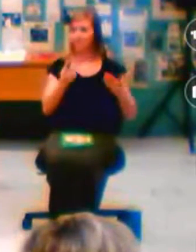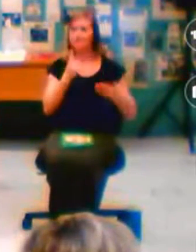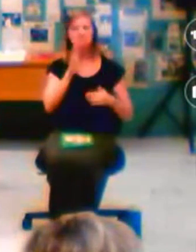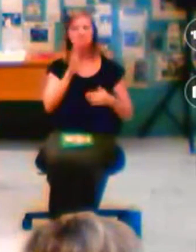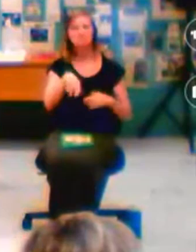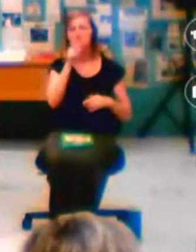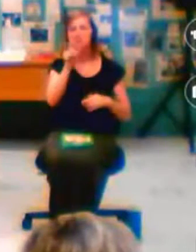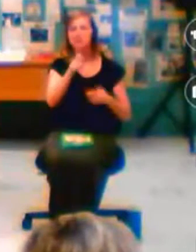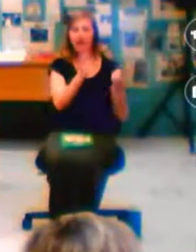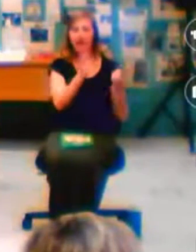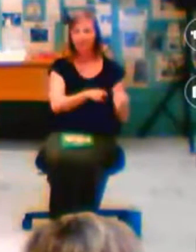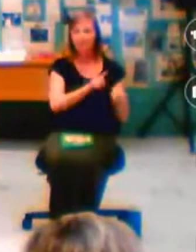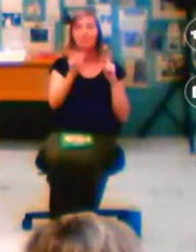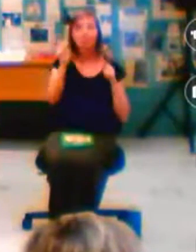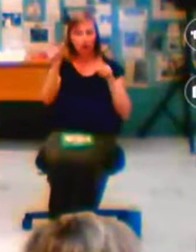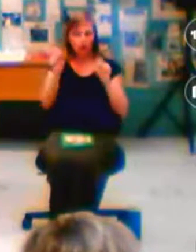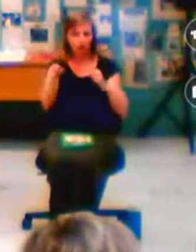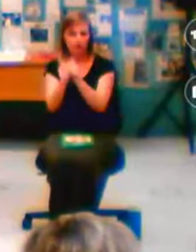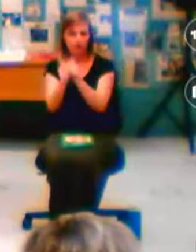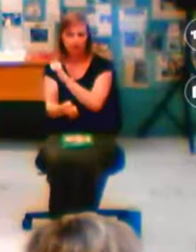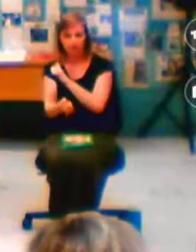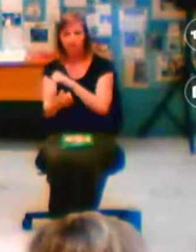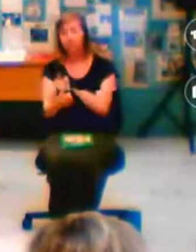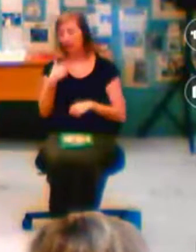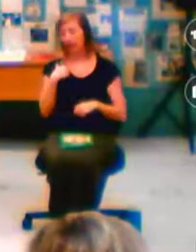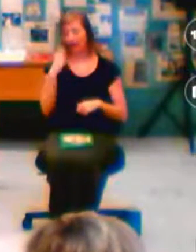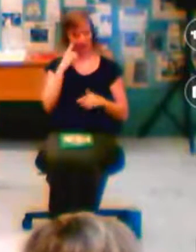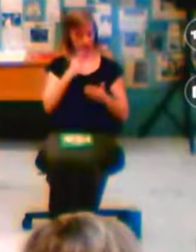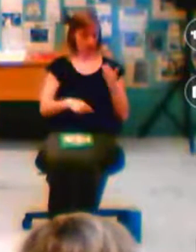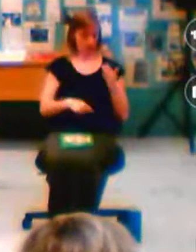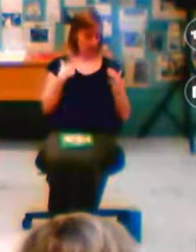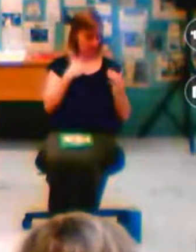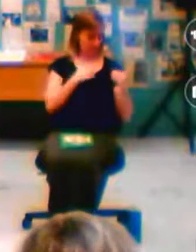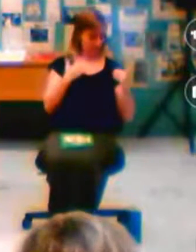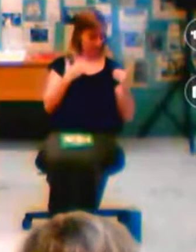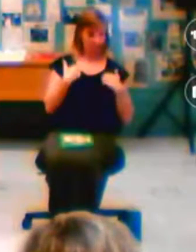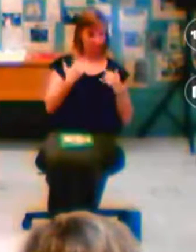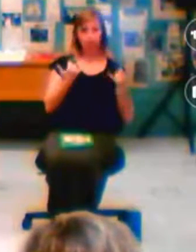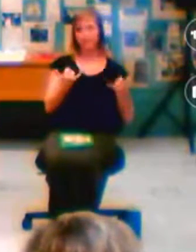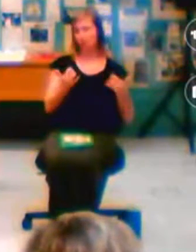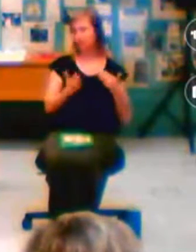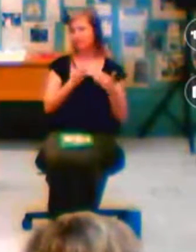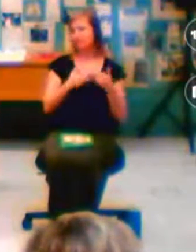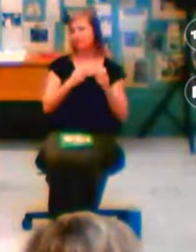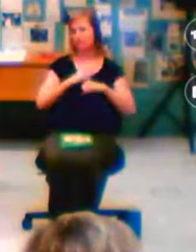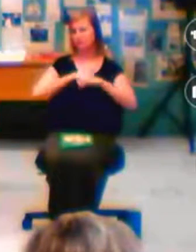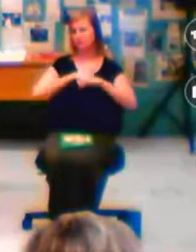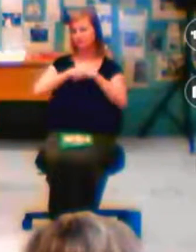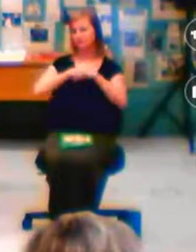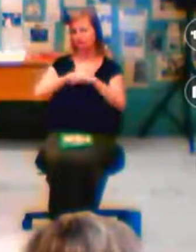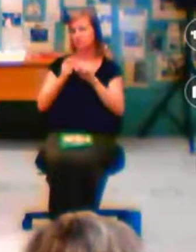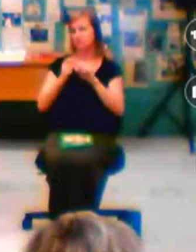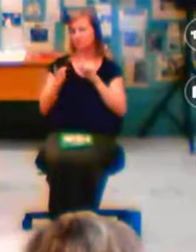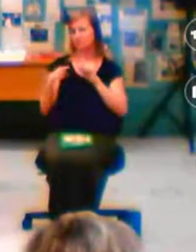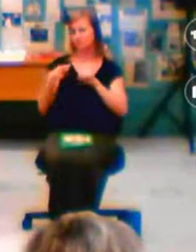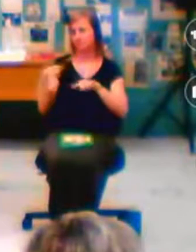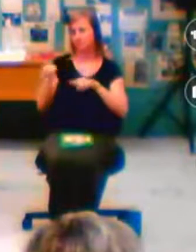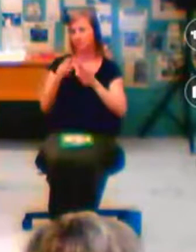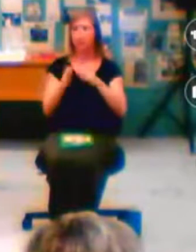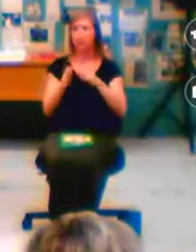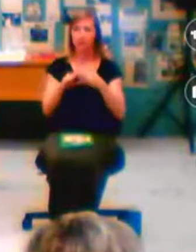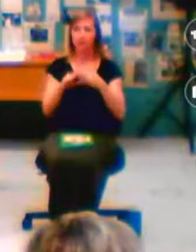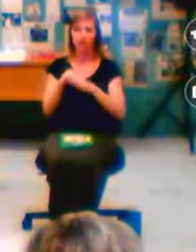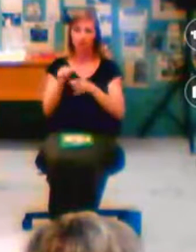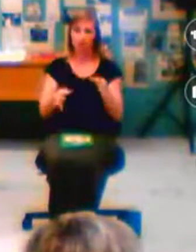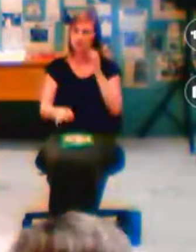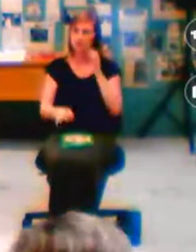might you have thought in the future that you might have been able to get through our legislature that now there might be an argument